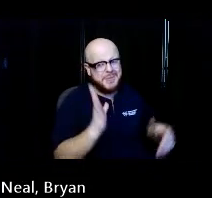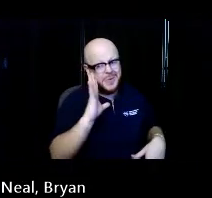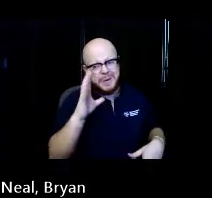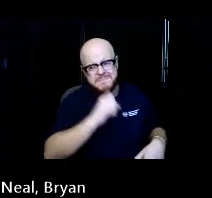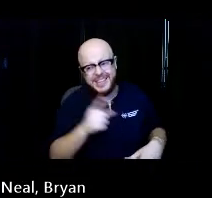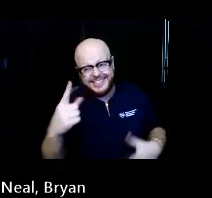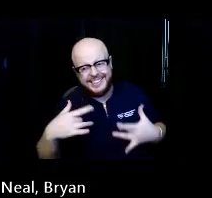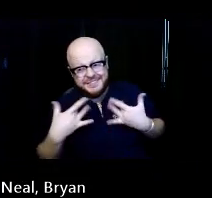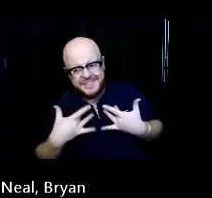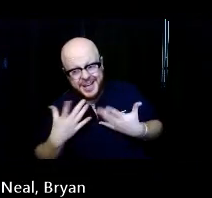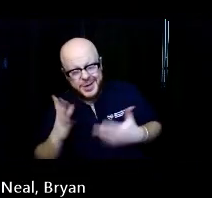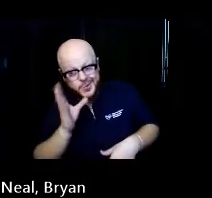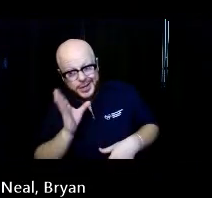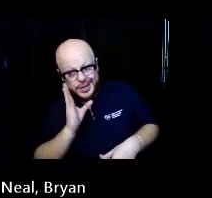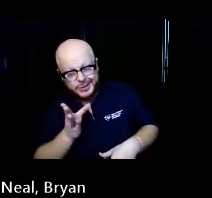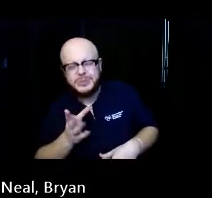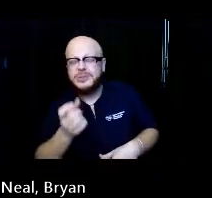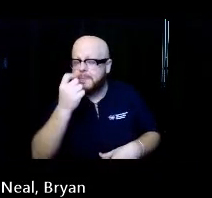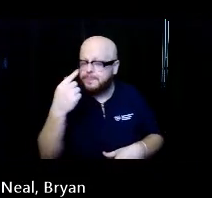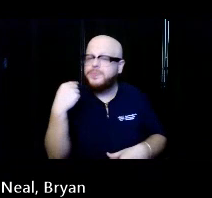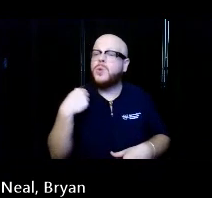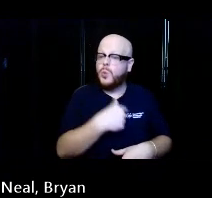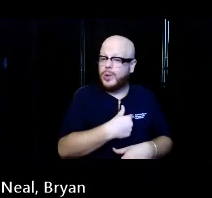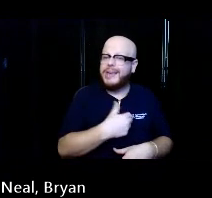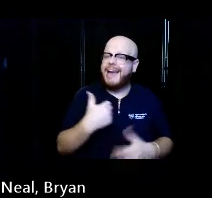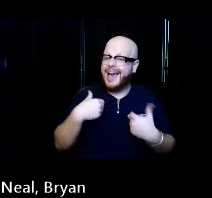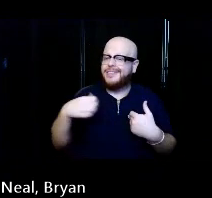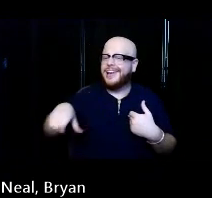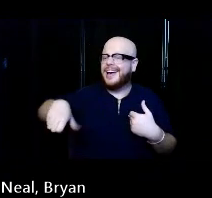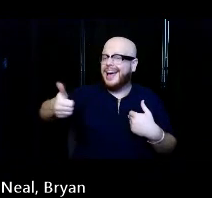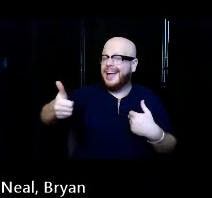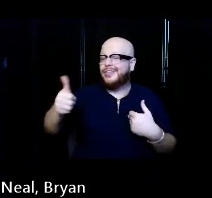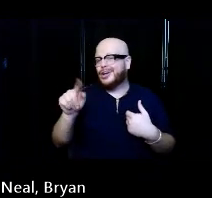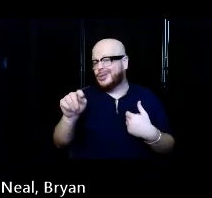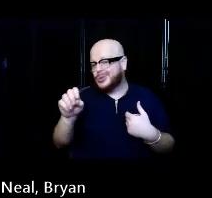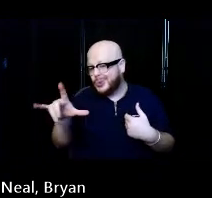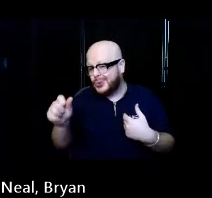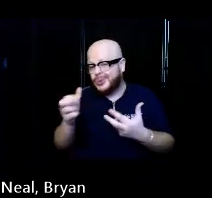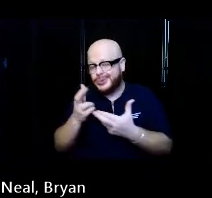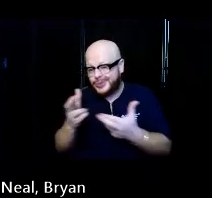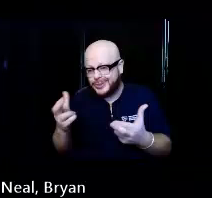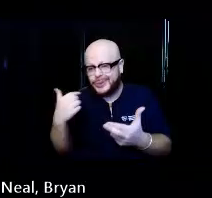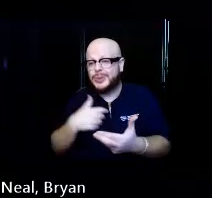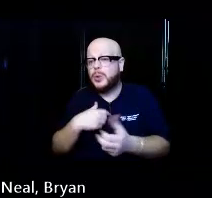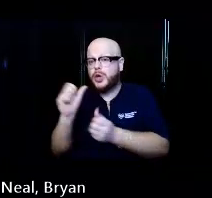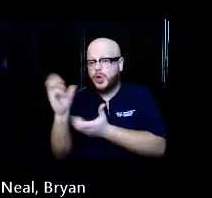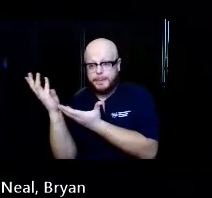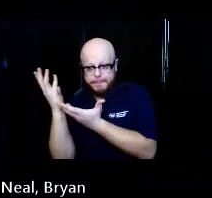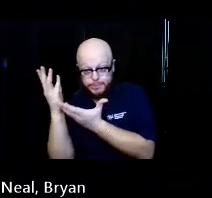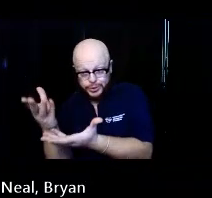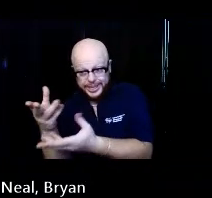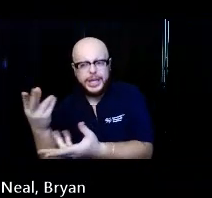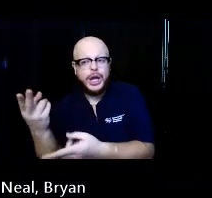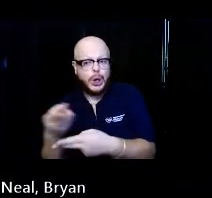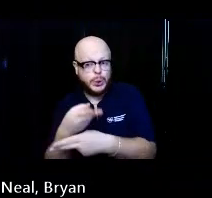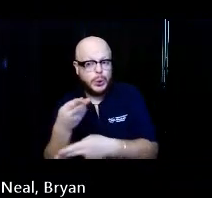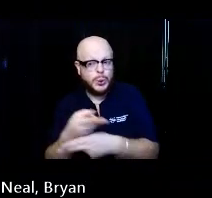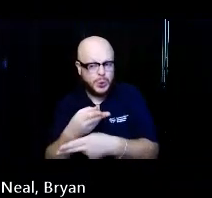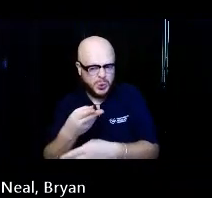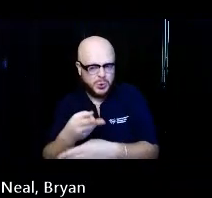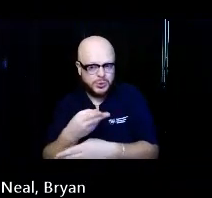sensory tools that we can take with us while we're enjoying the experience could be considered for their benefit. So thinking about